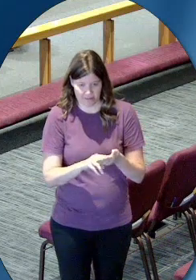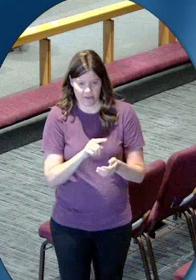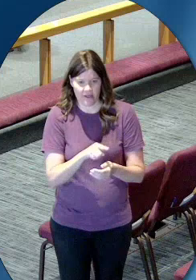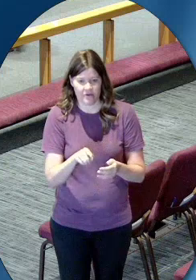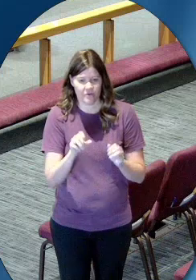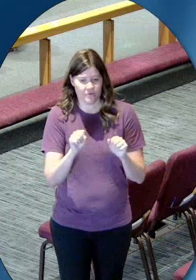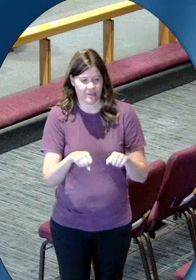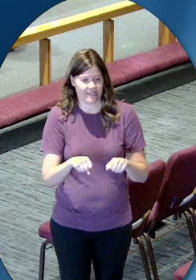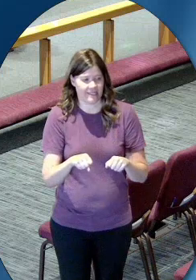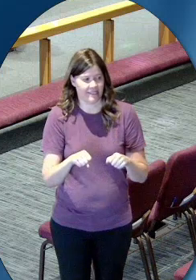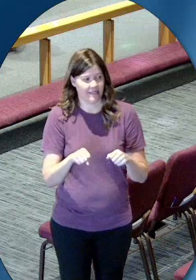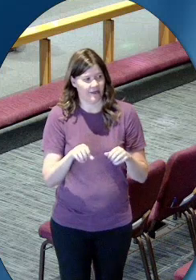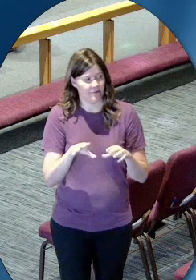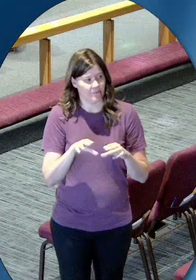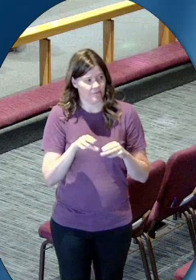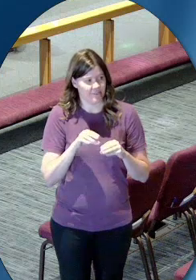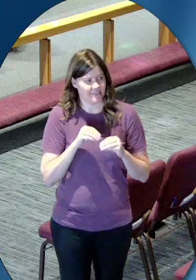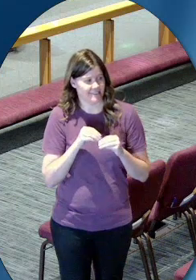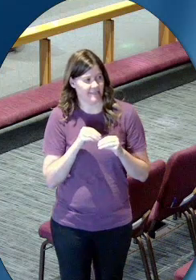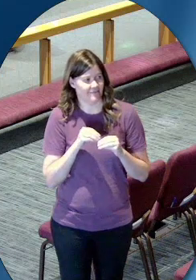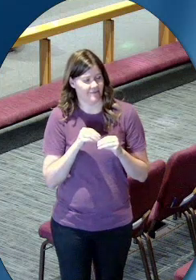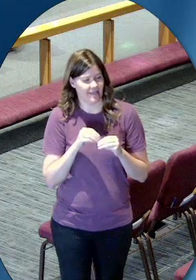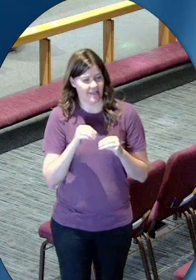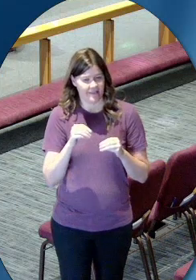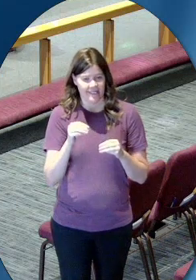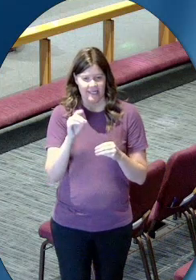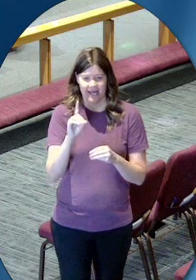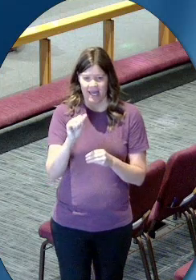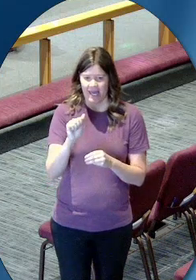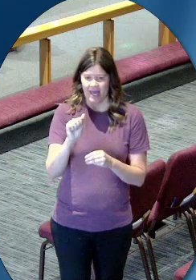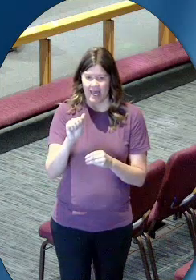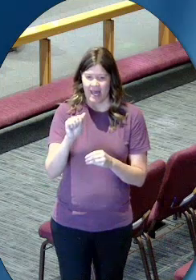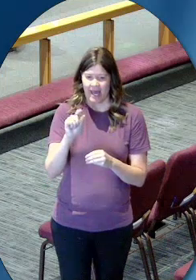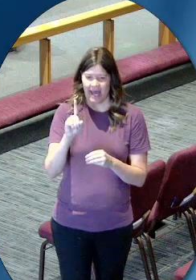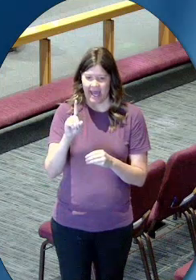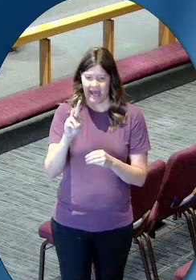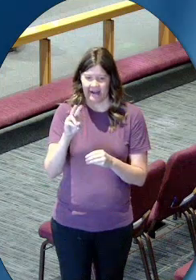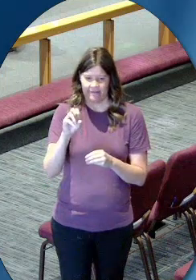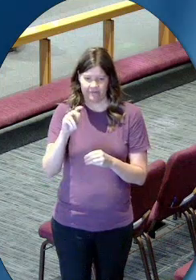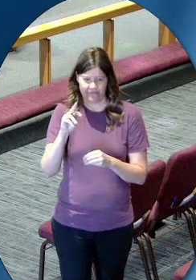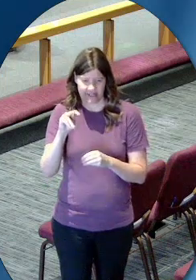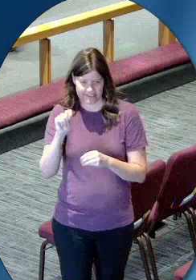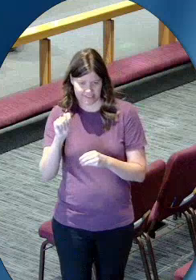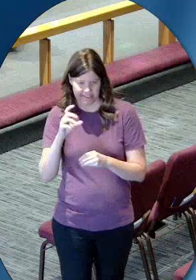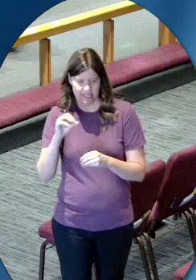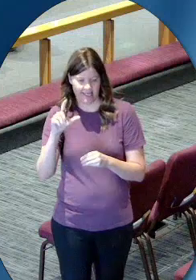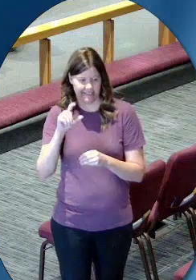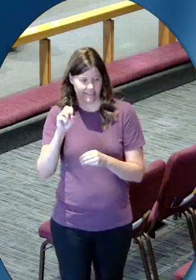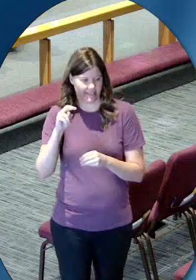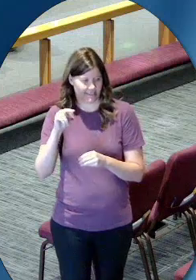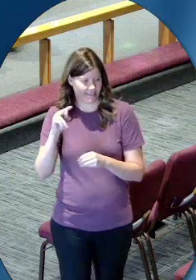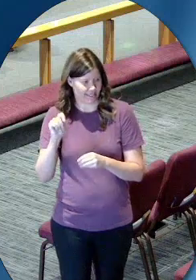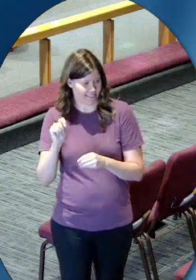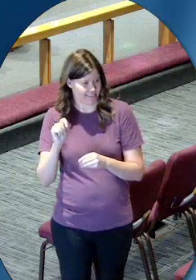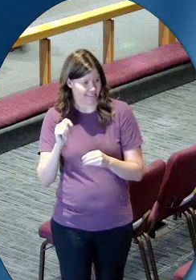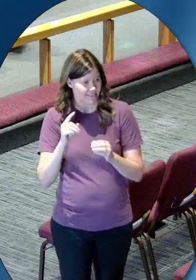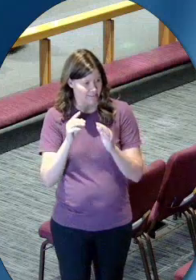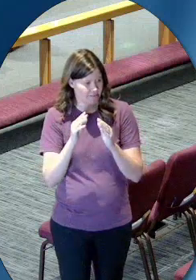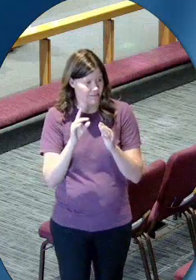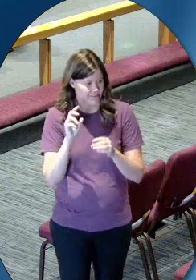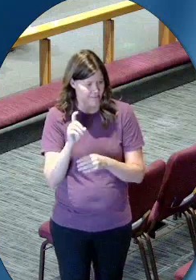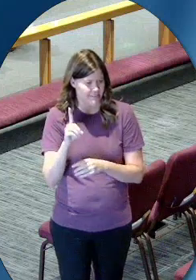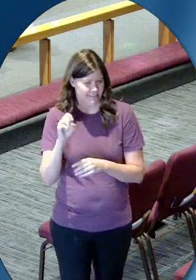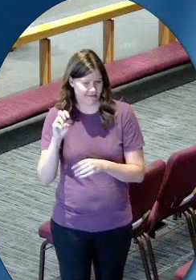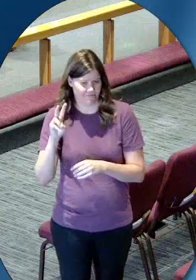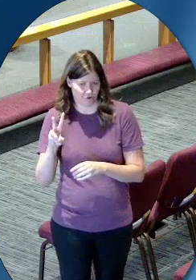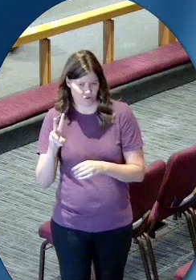the Advent and Lenten devotions in place of the regular daily devotions that are published. So if